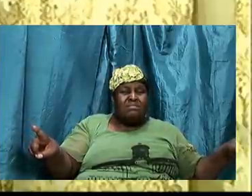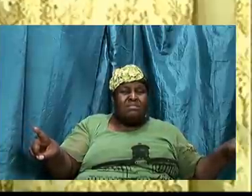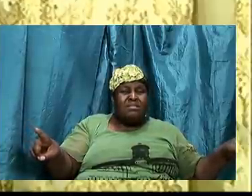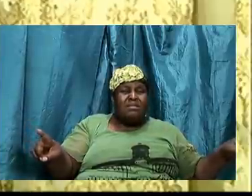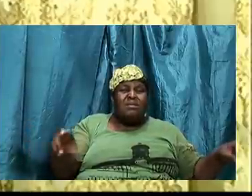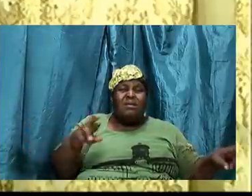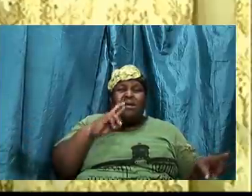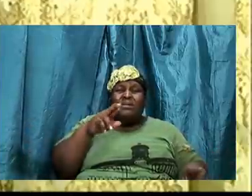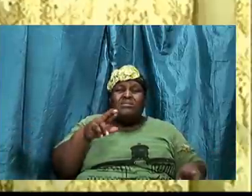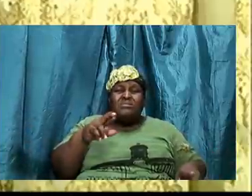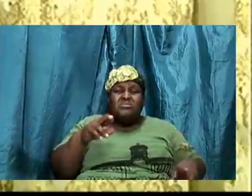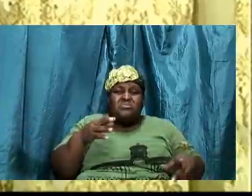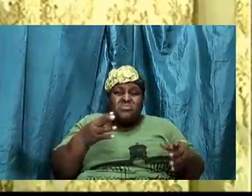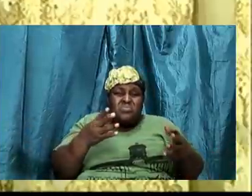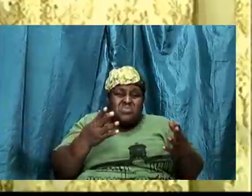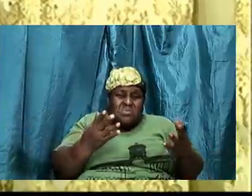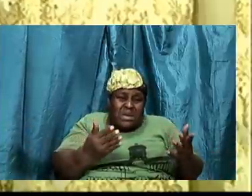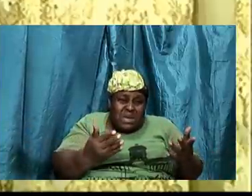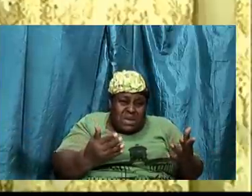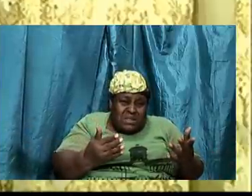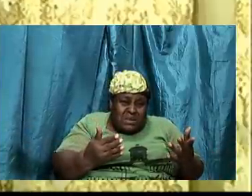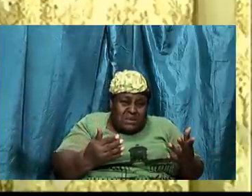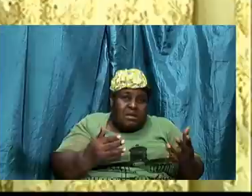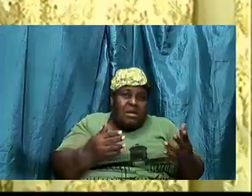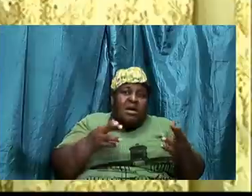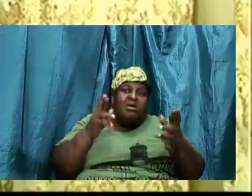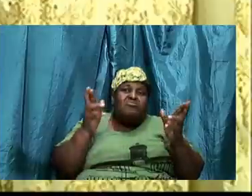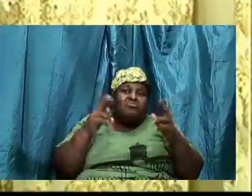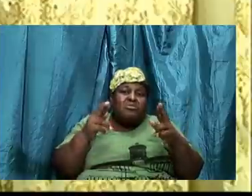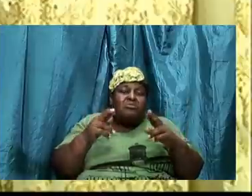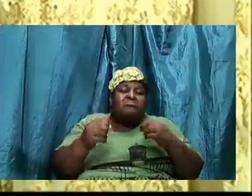are just lurking, ready to destroy us.